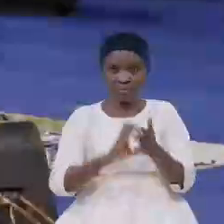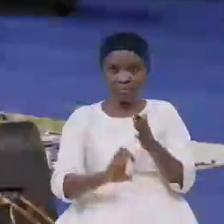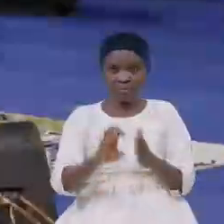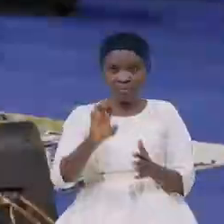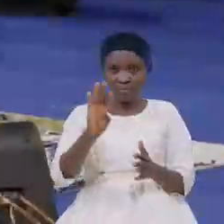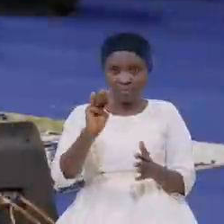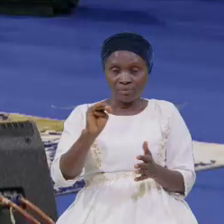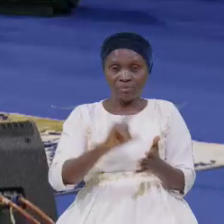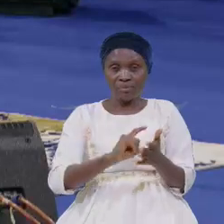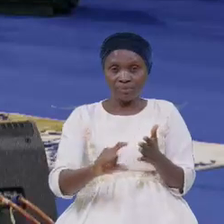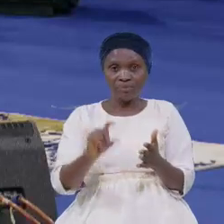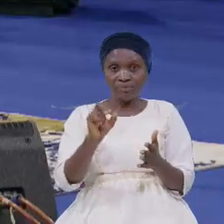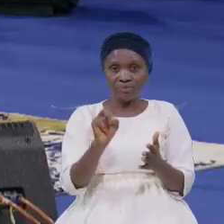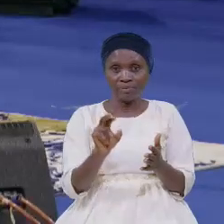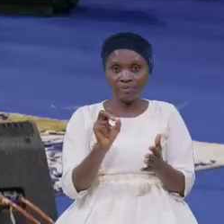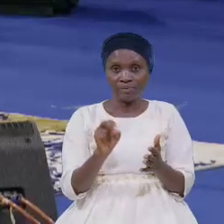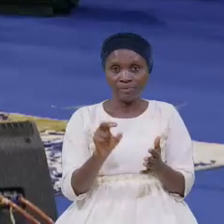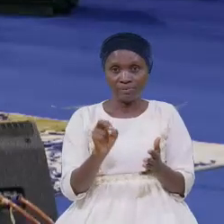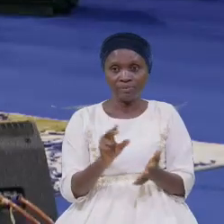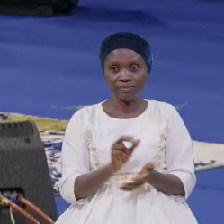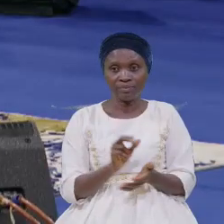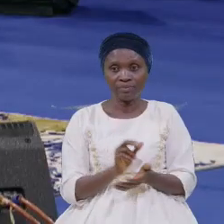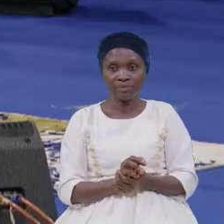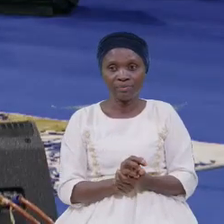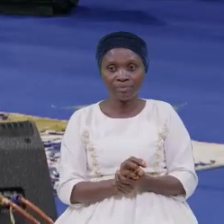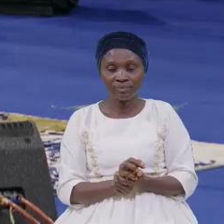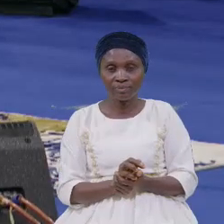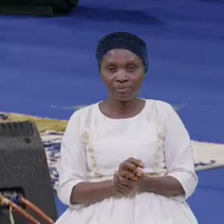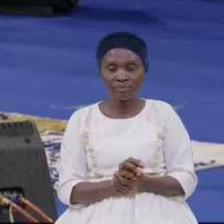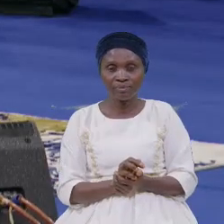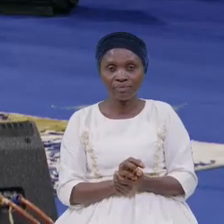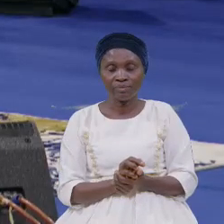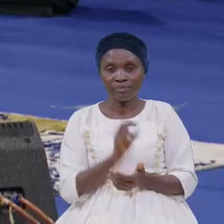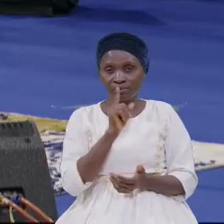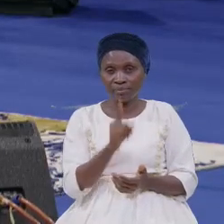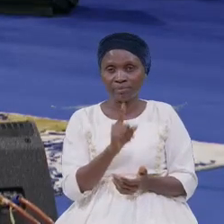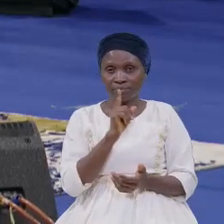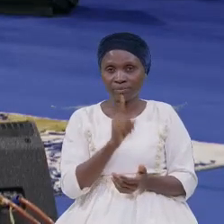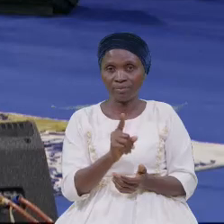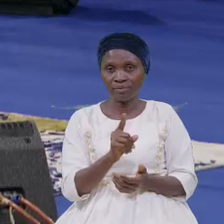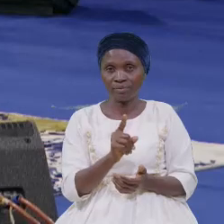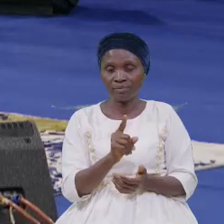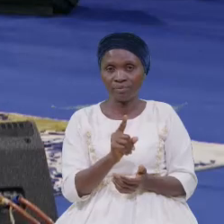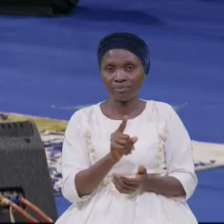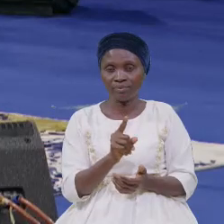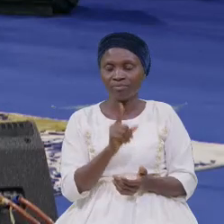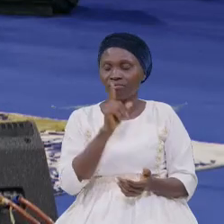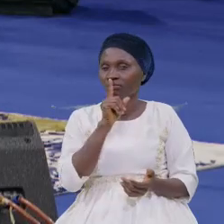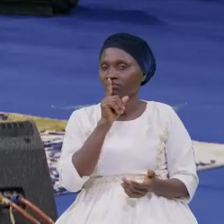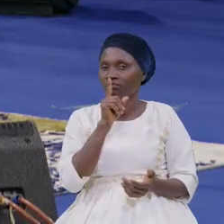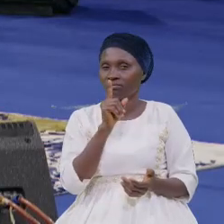14, verse 12. Verily, verily, certainly,